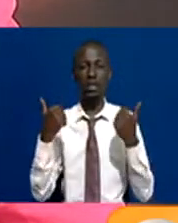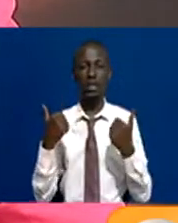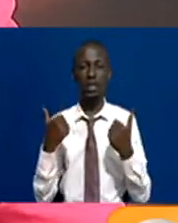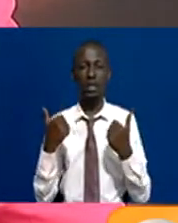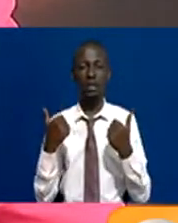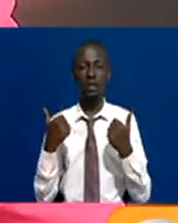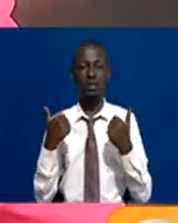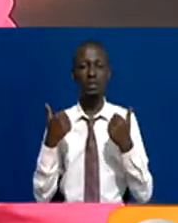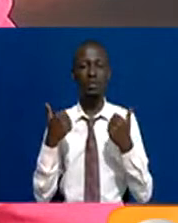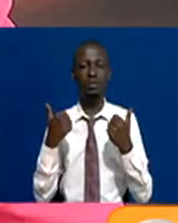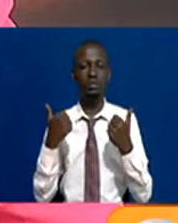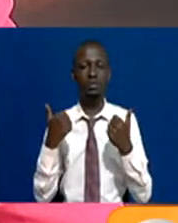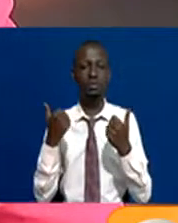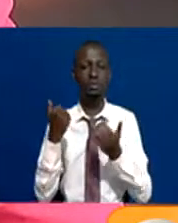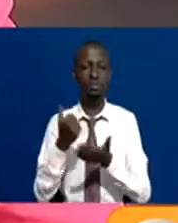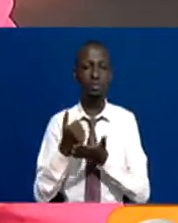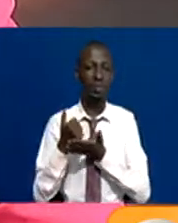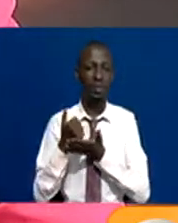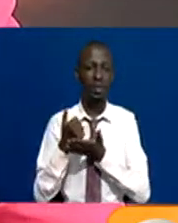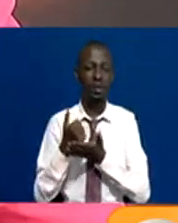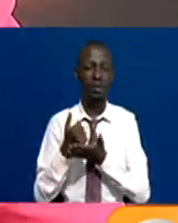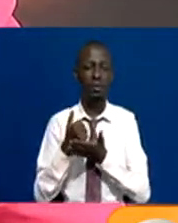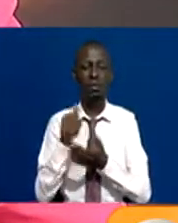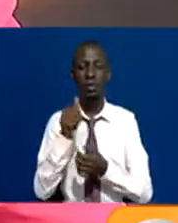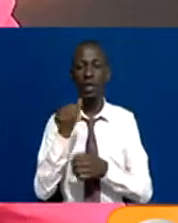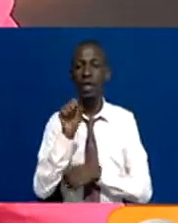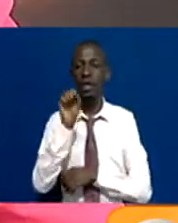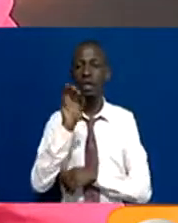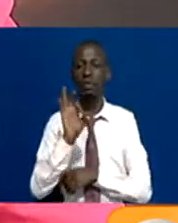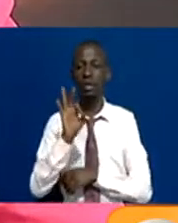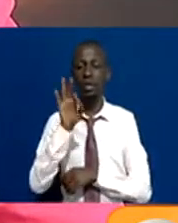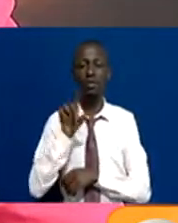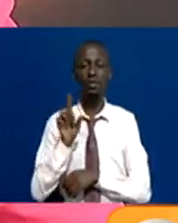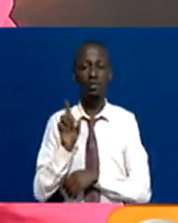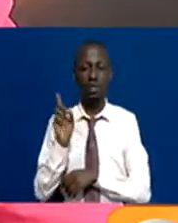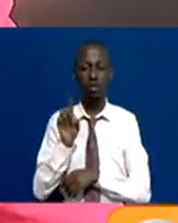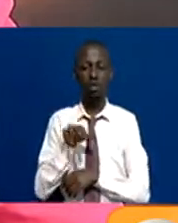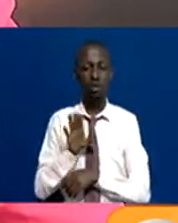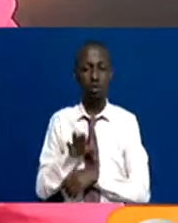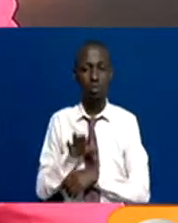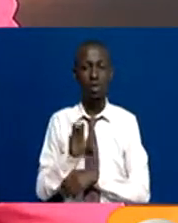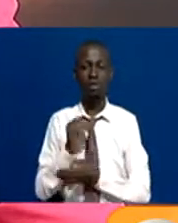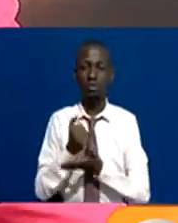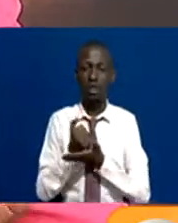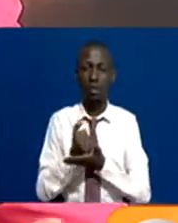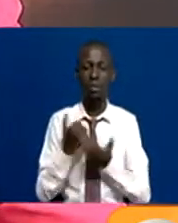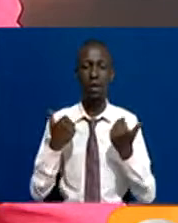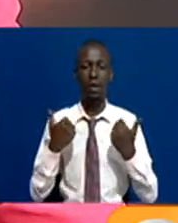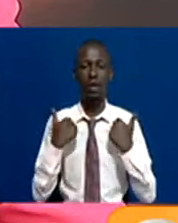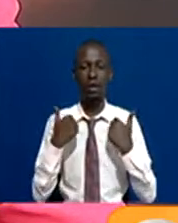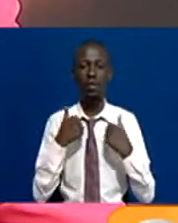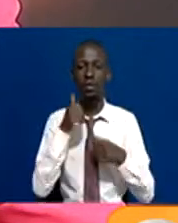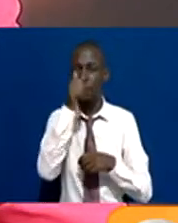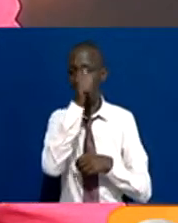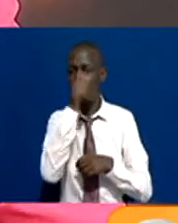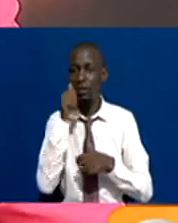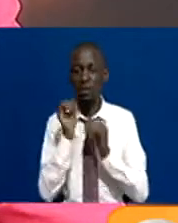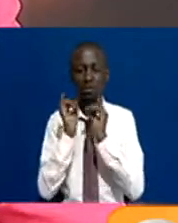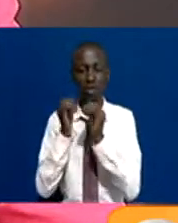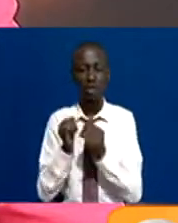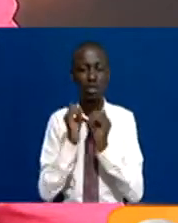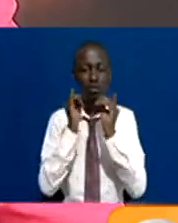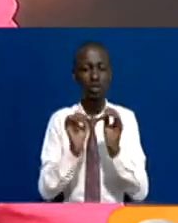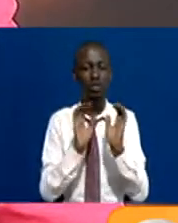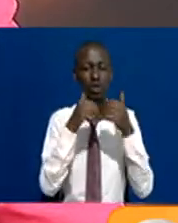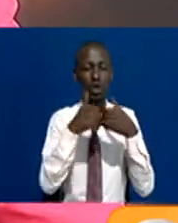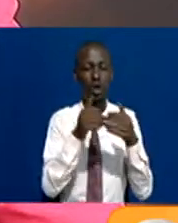first aid. MSF, they have what they are offering. The Nairobi Women, they have what they are offering. Then we have the private individuals and entities